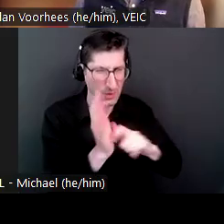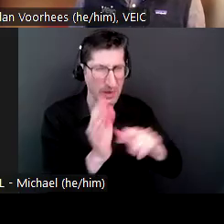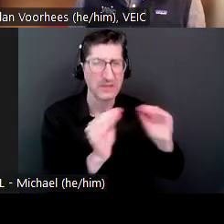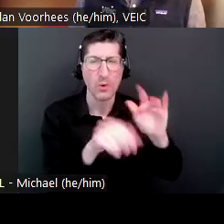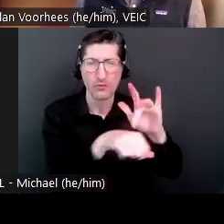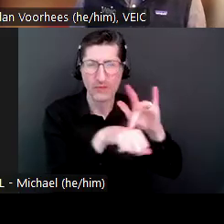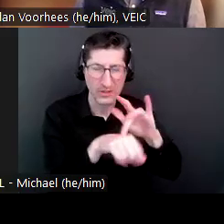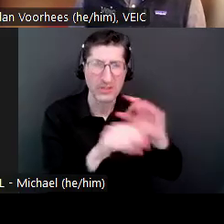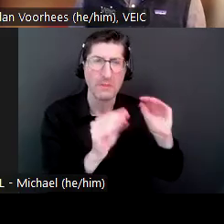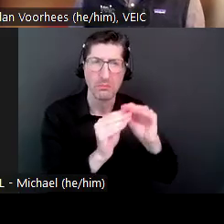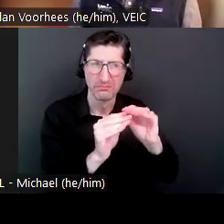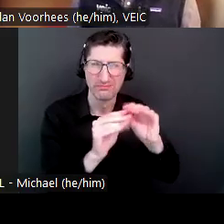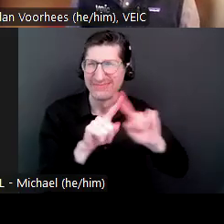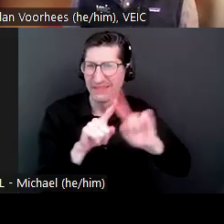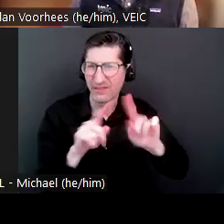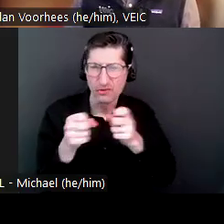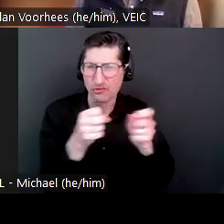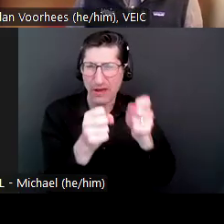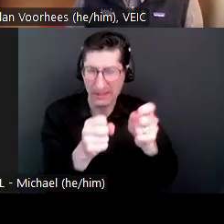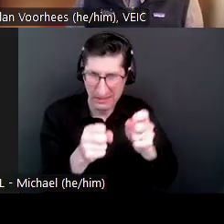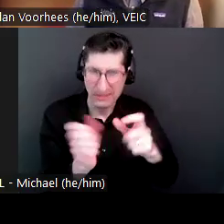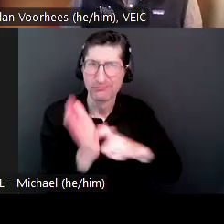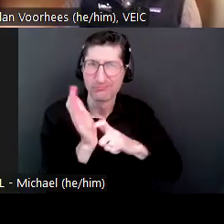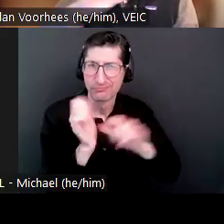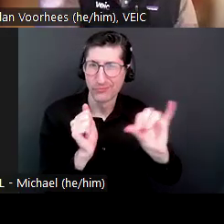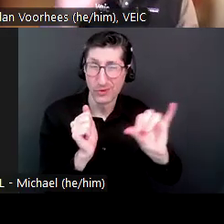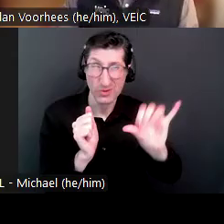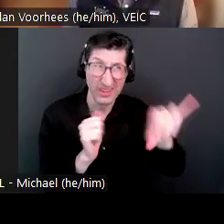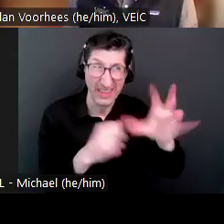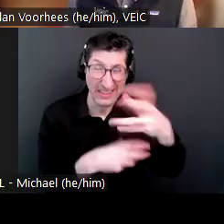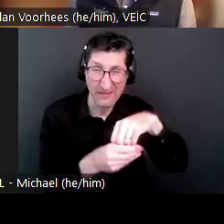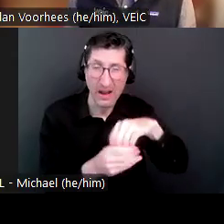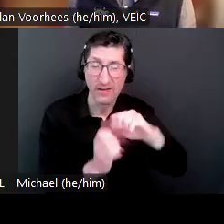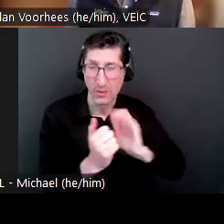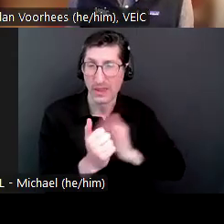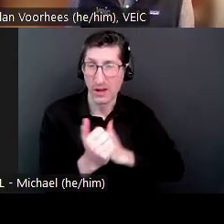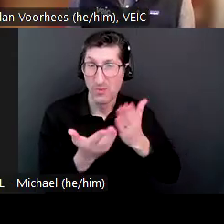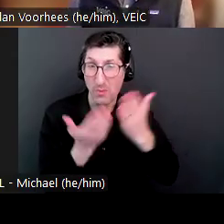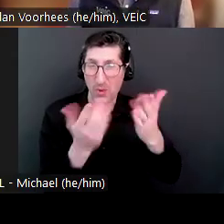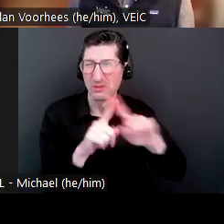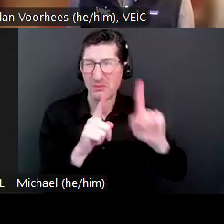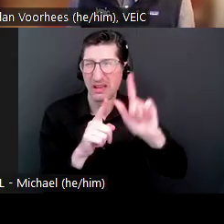strategies. So those are part of the proposal, again, at a little bit higher level.